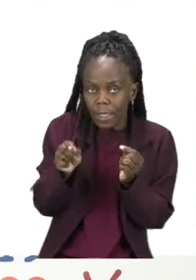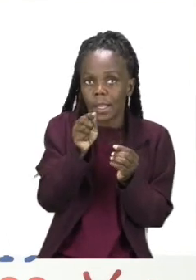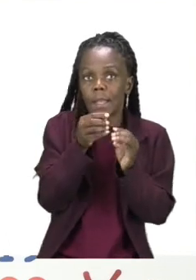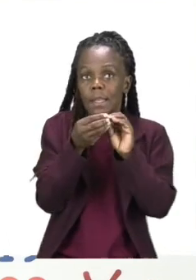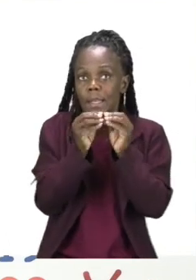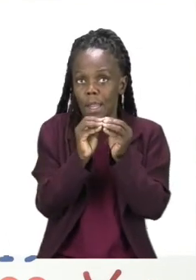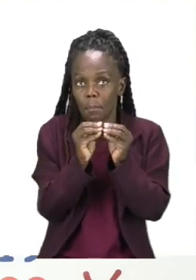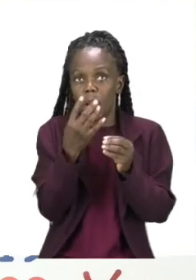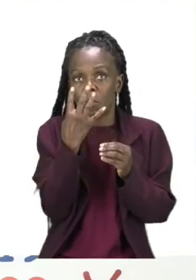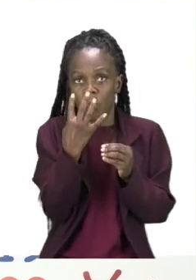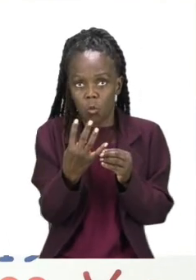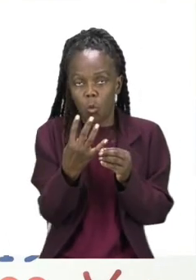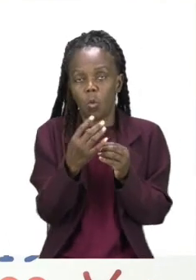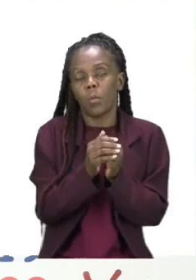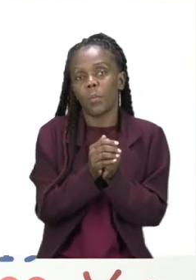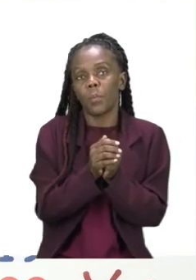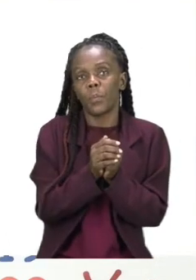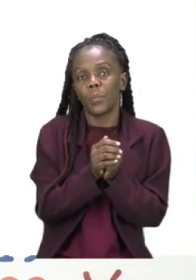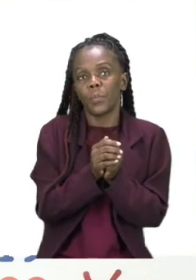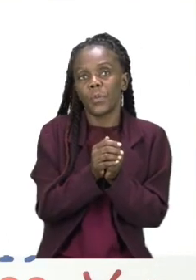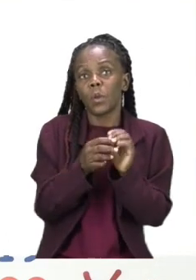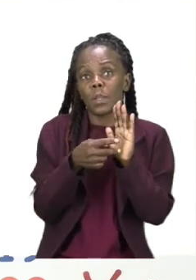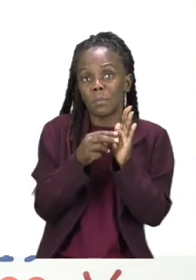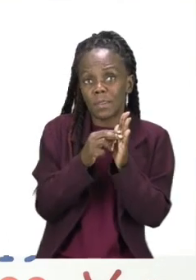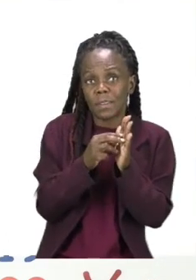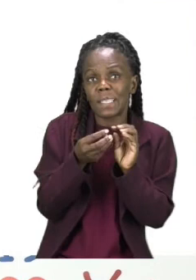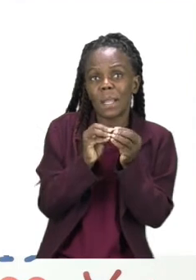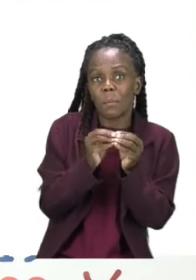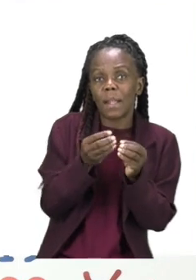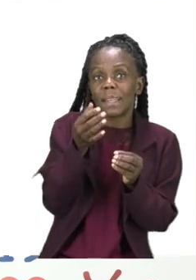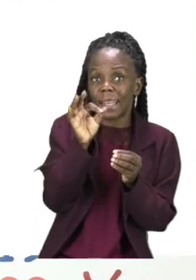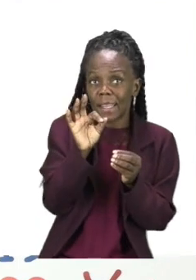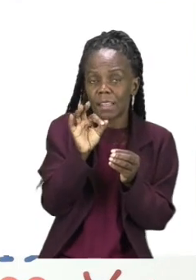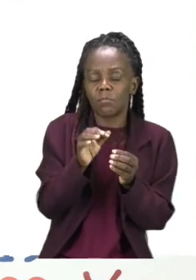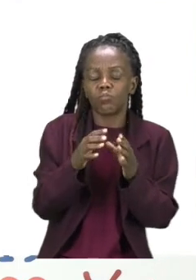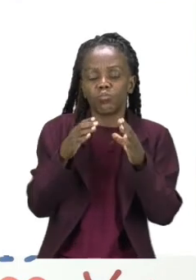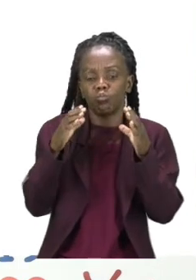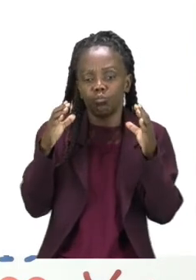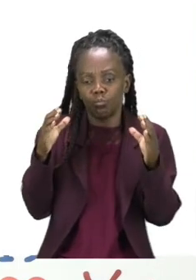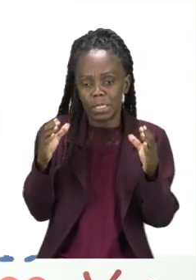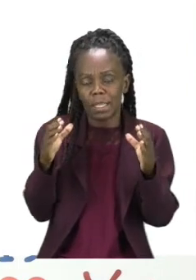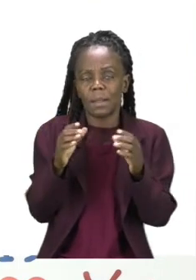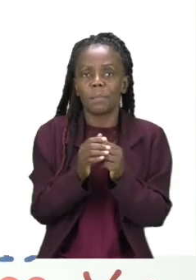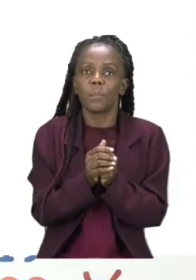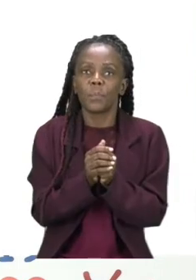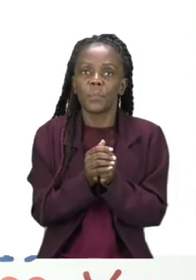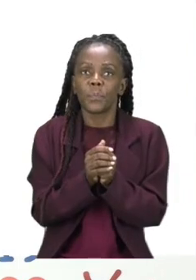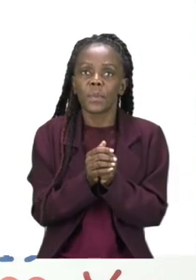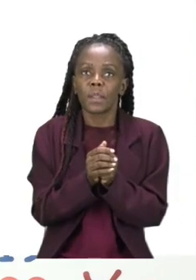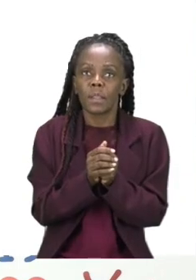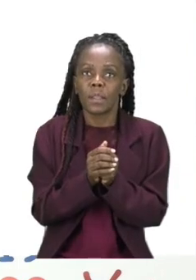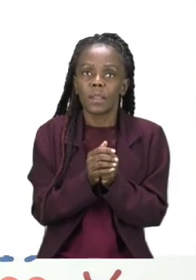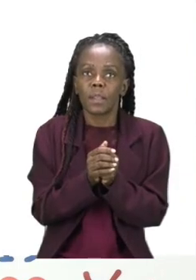That means 9 is the bigger number and 4 is the smaller one. So you're going to do the